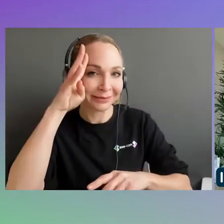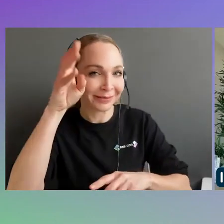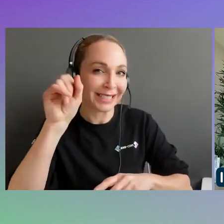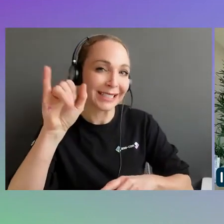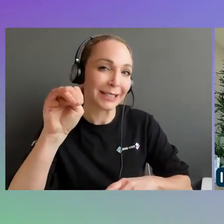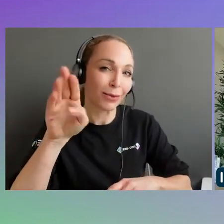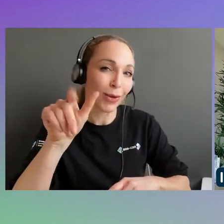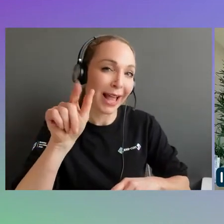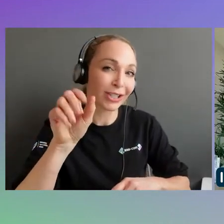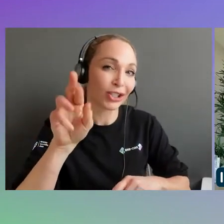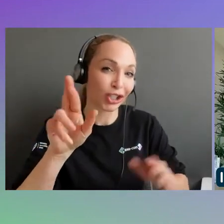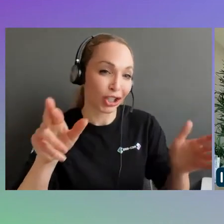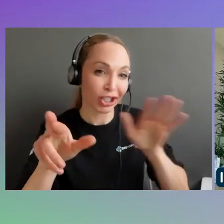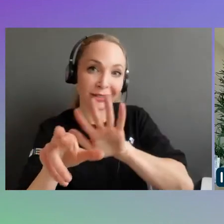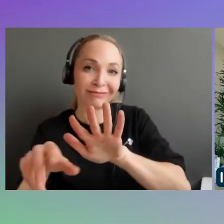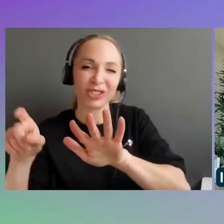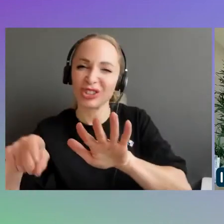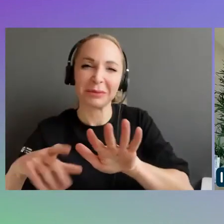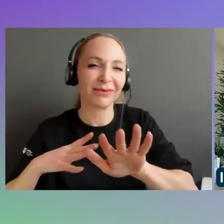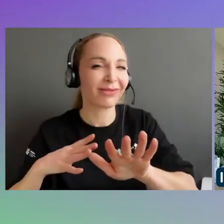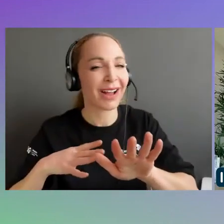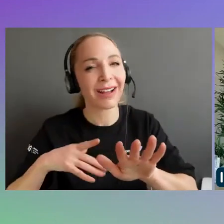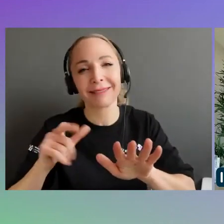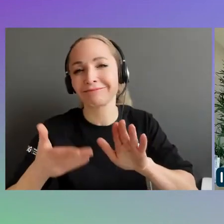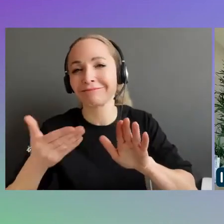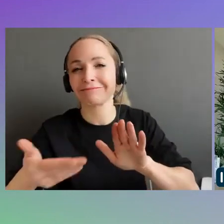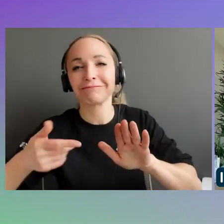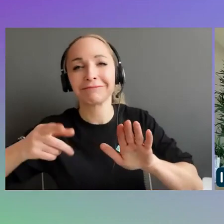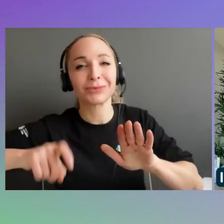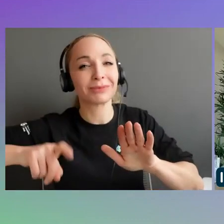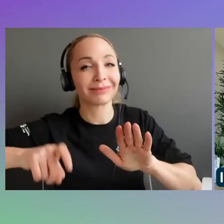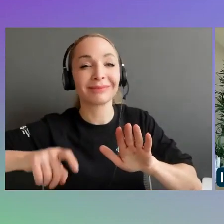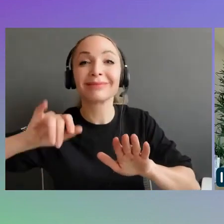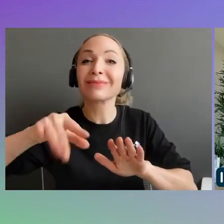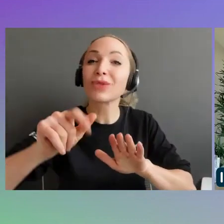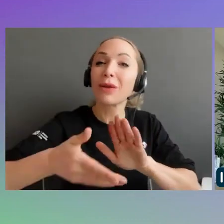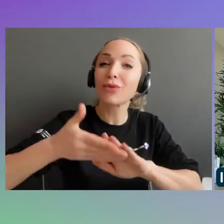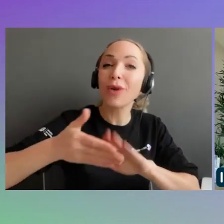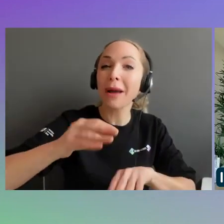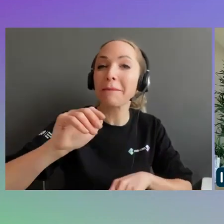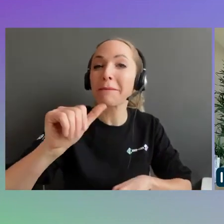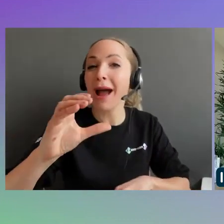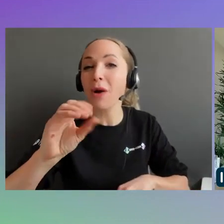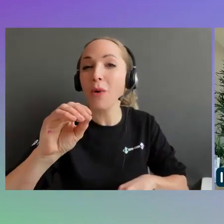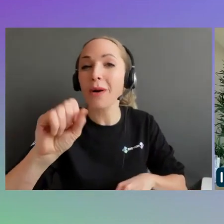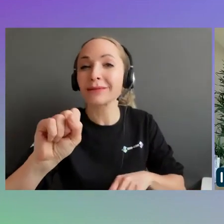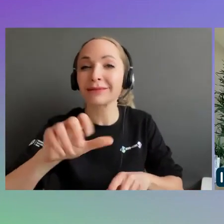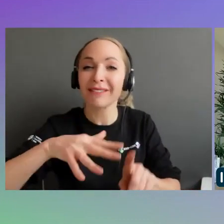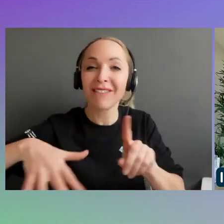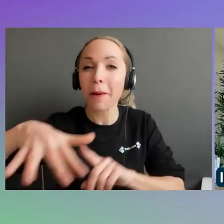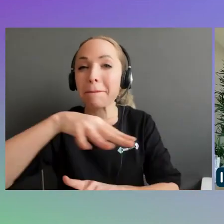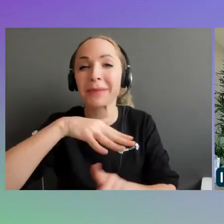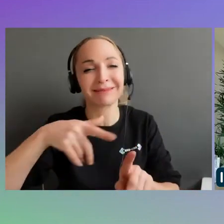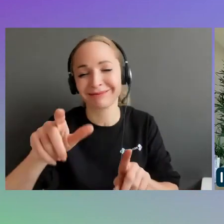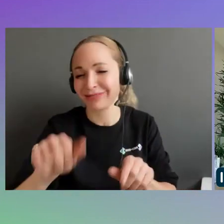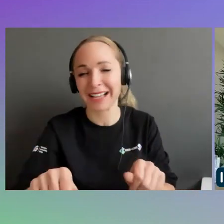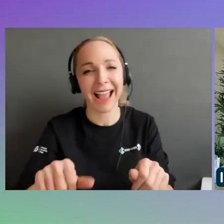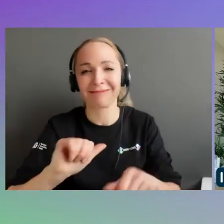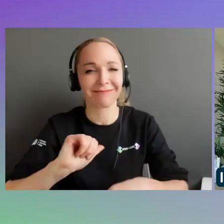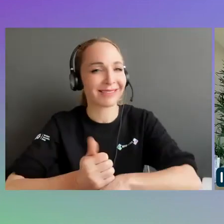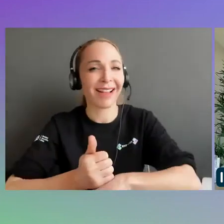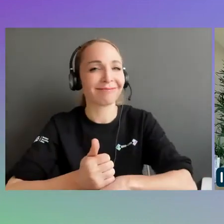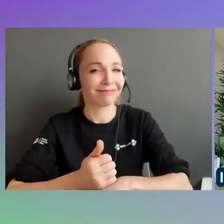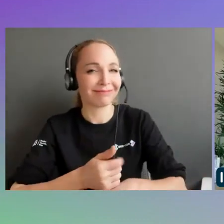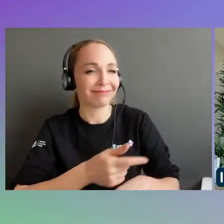try out. Because if you're able to kind of run that whole Mac OS environment, I think you would be all set up to run the analyzer that